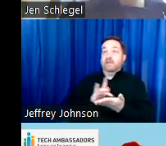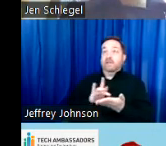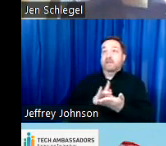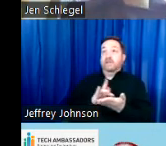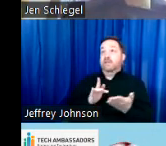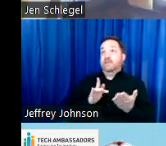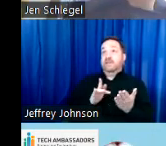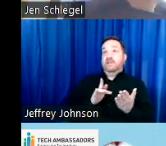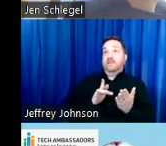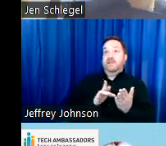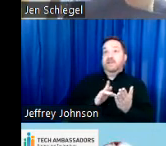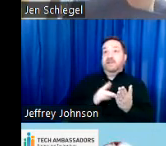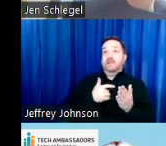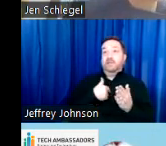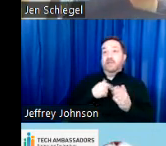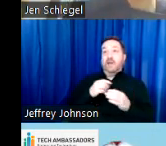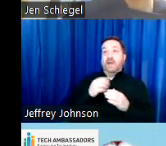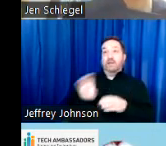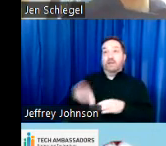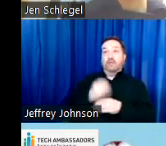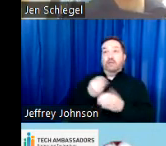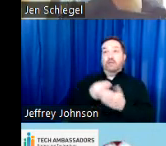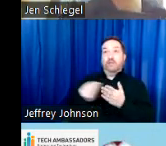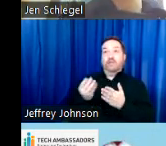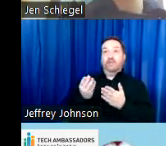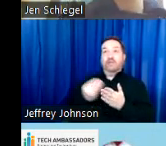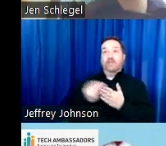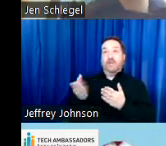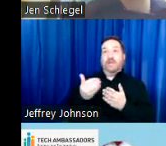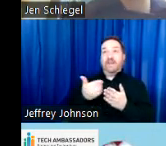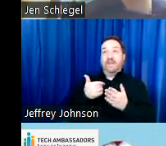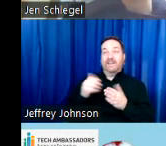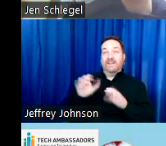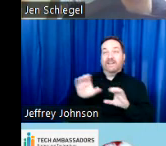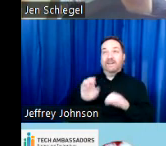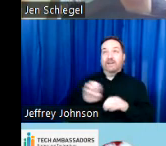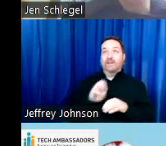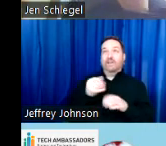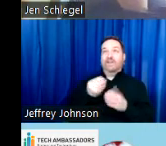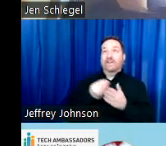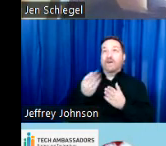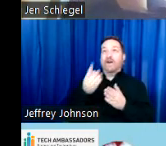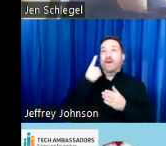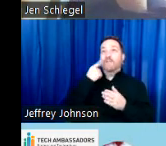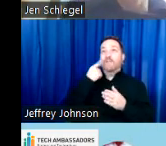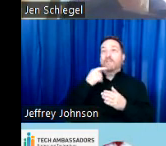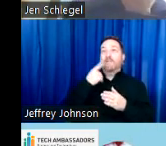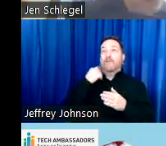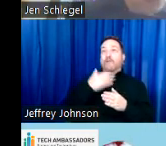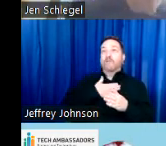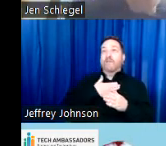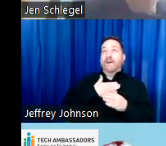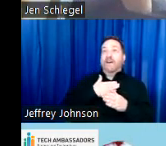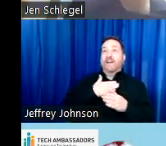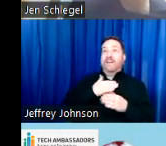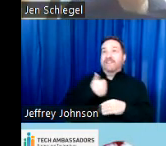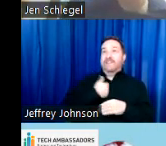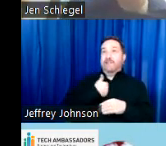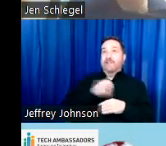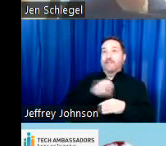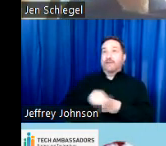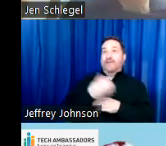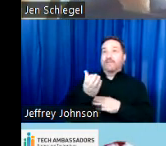I did my Christmas shopping early, and this is my present to myself. I'm very excited about it. Why most people haven't heard of